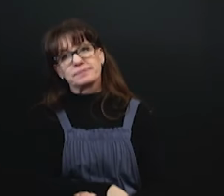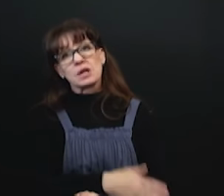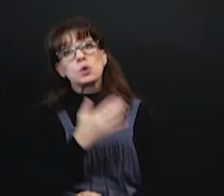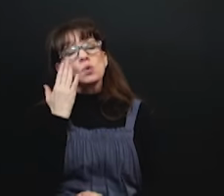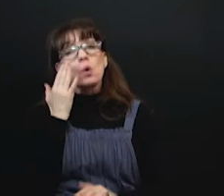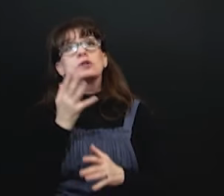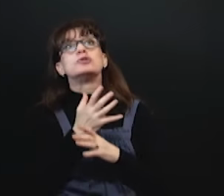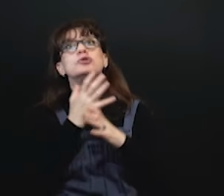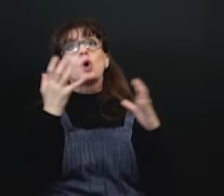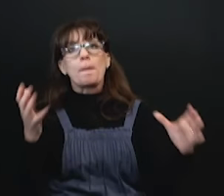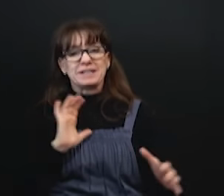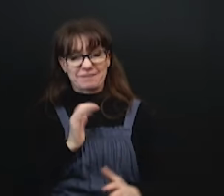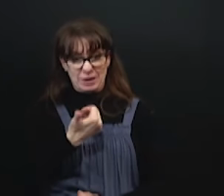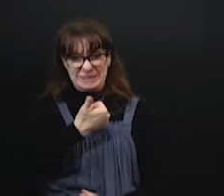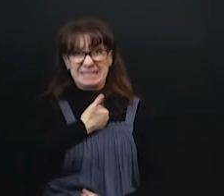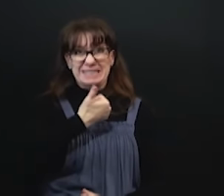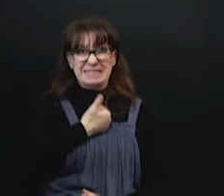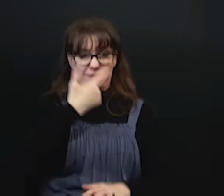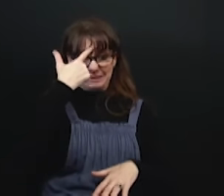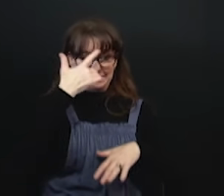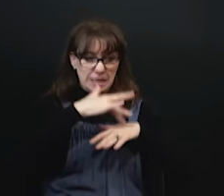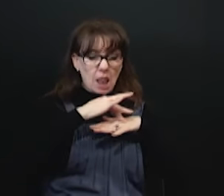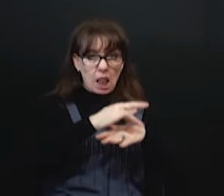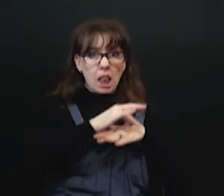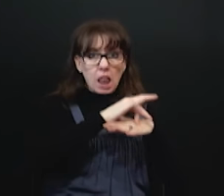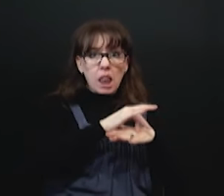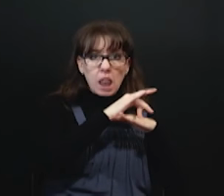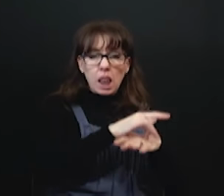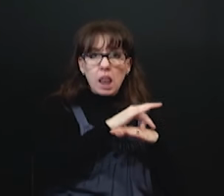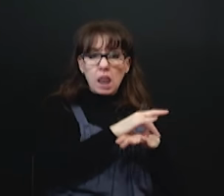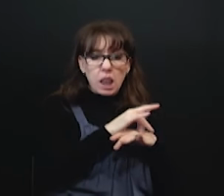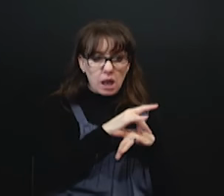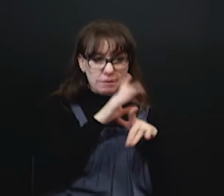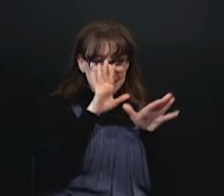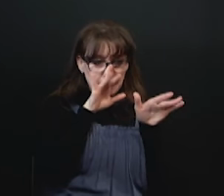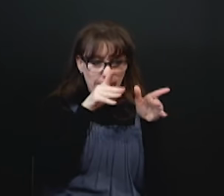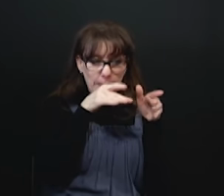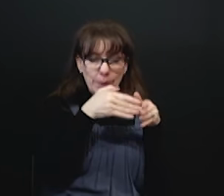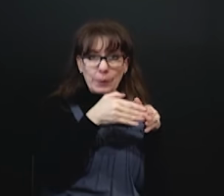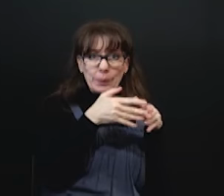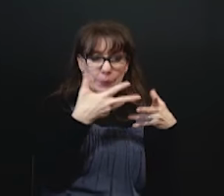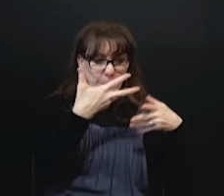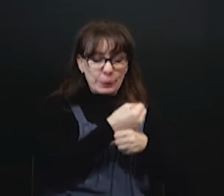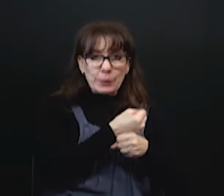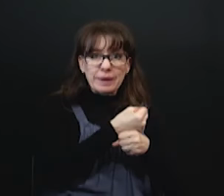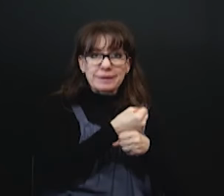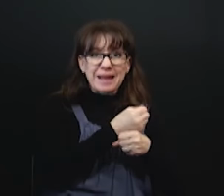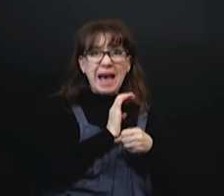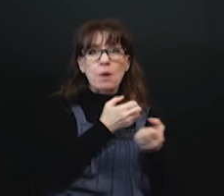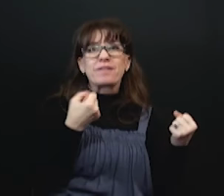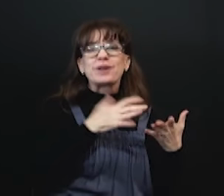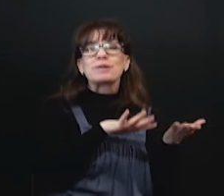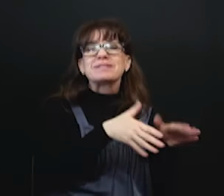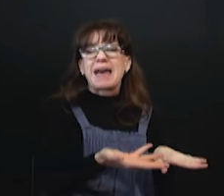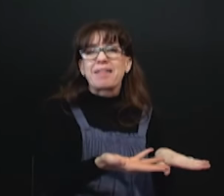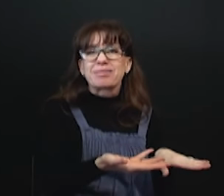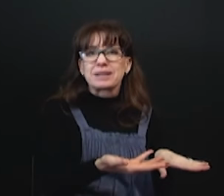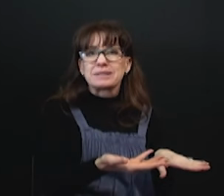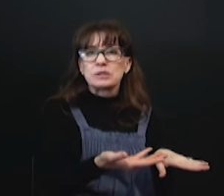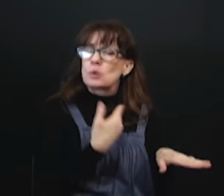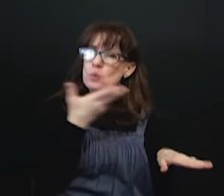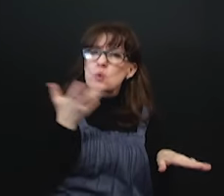so much of our self preoccupation, do you know what it really boils down to? Fear of death. How much we